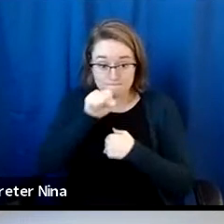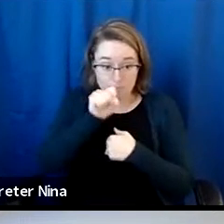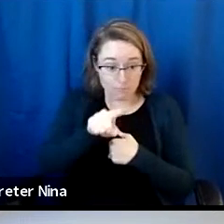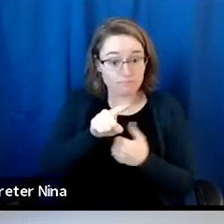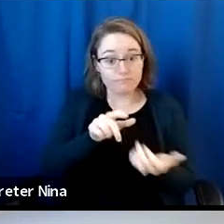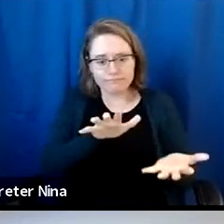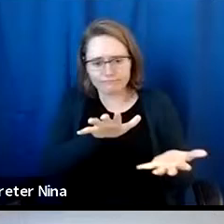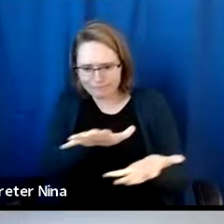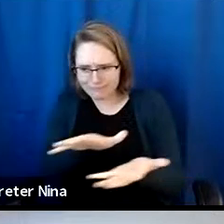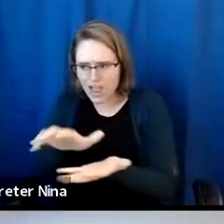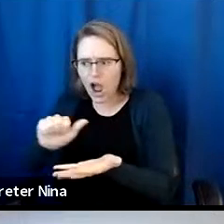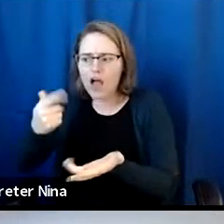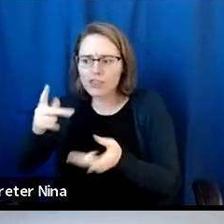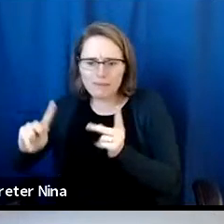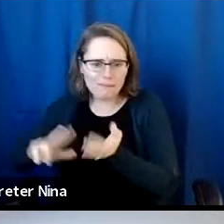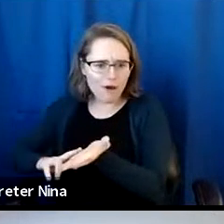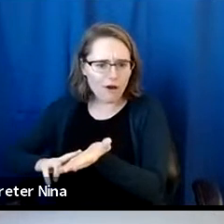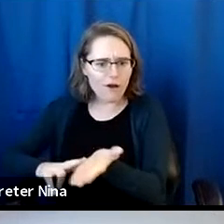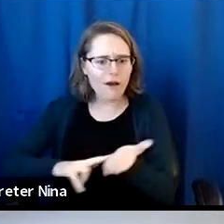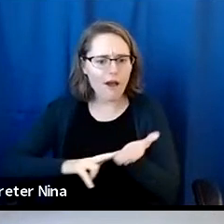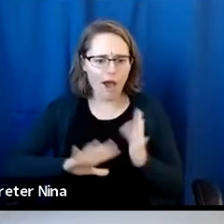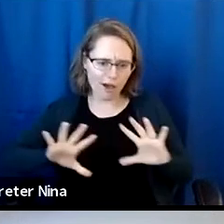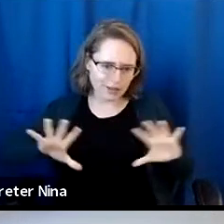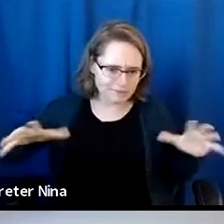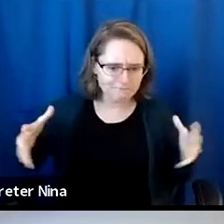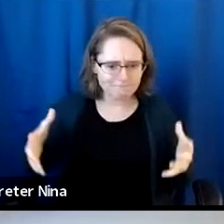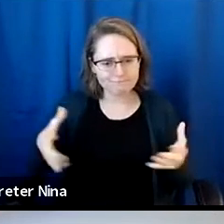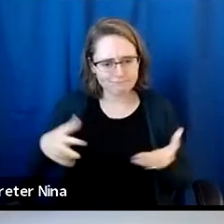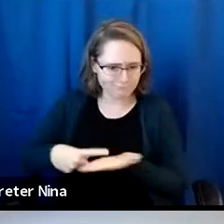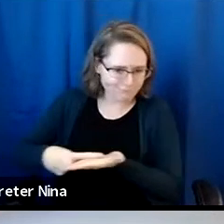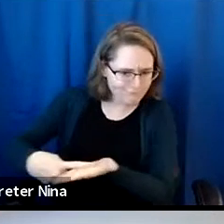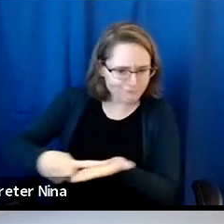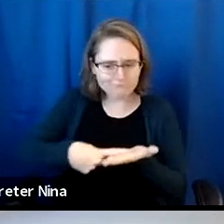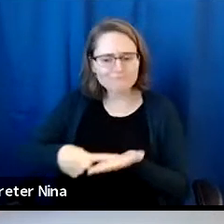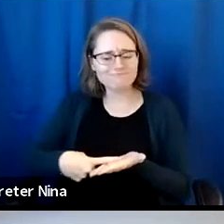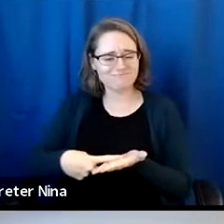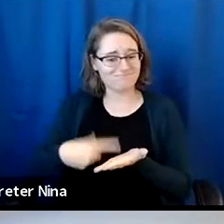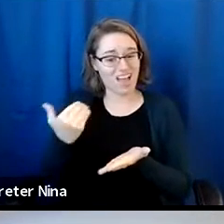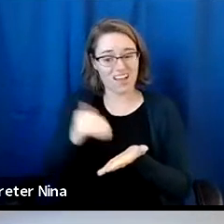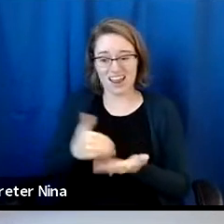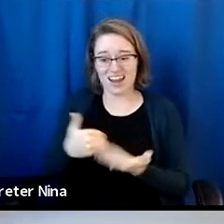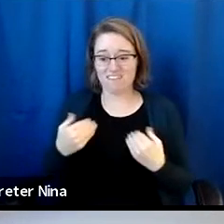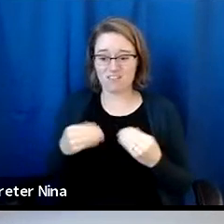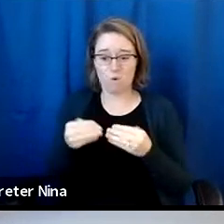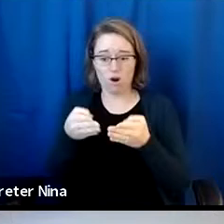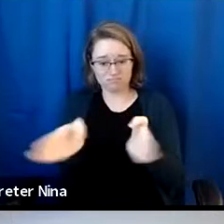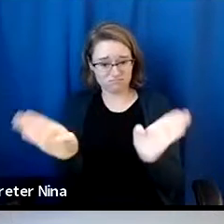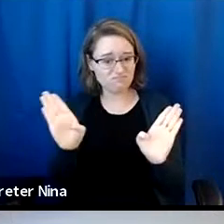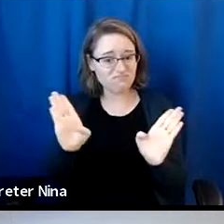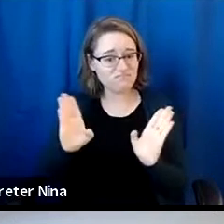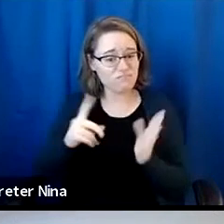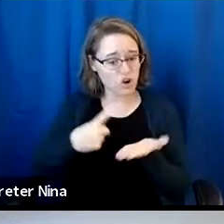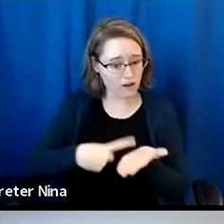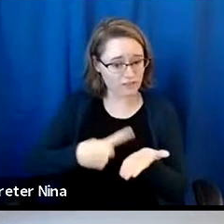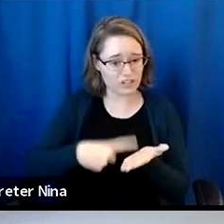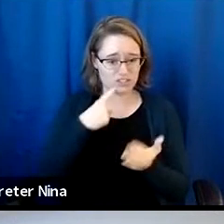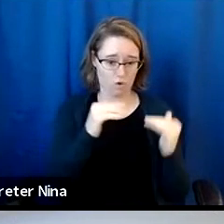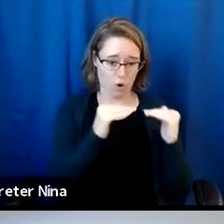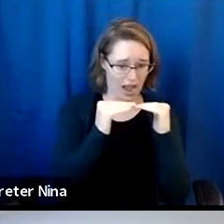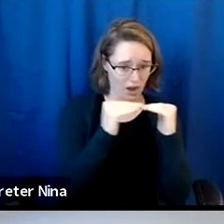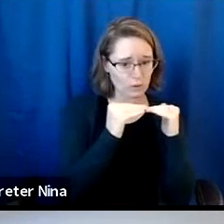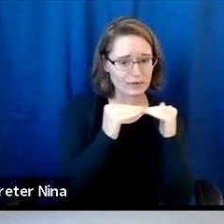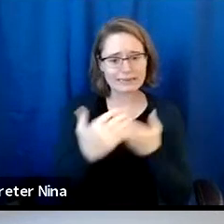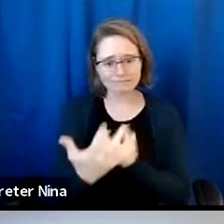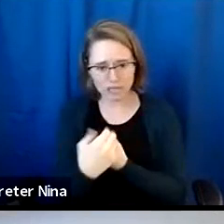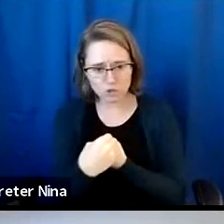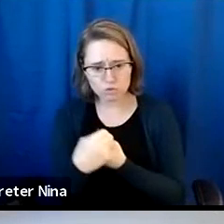other people come around, rally together to, again, have broader conversations about equity and inclusion and race and